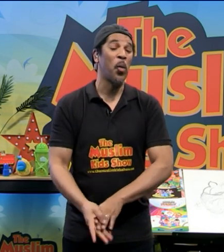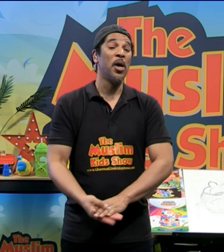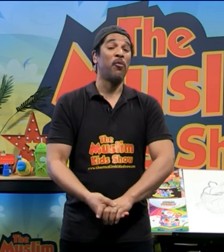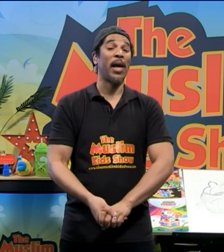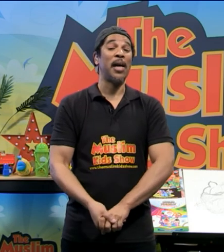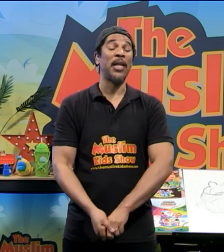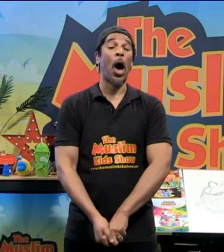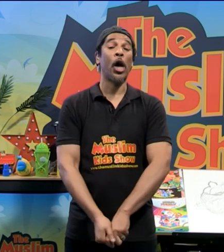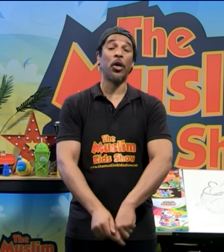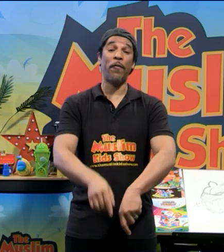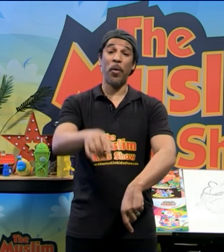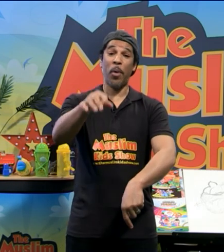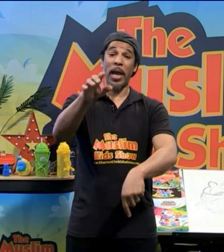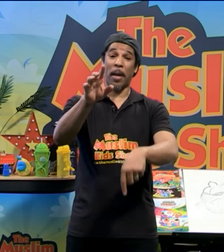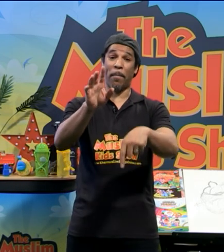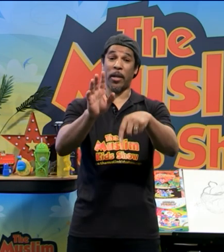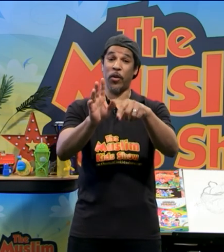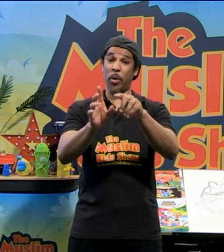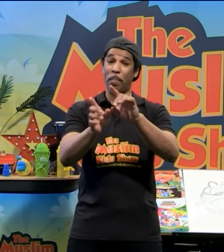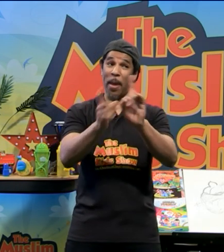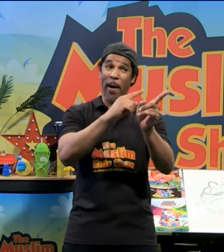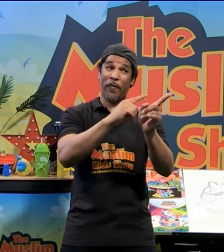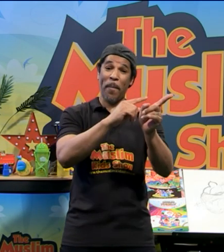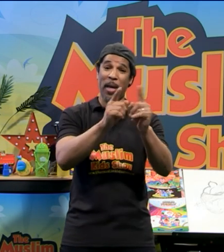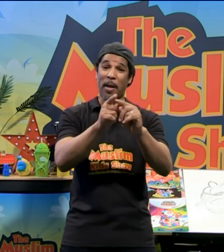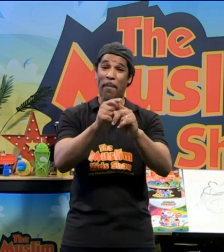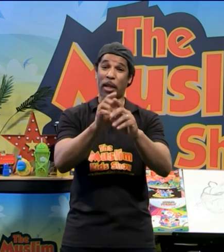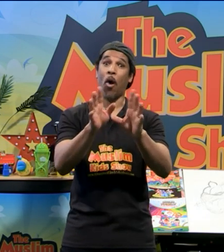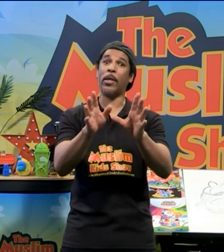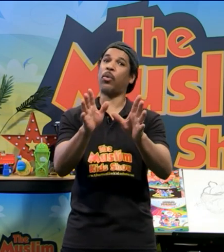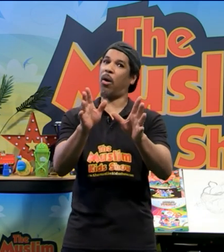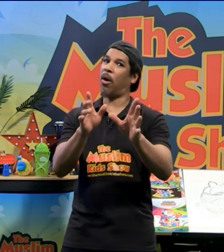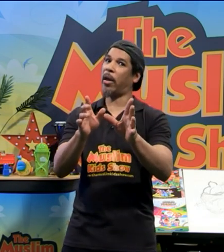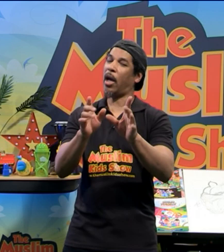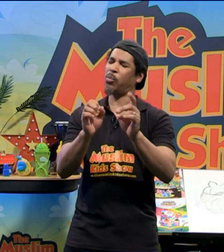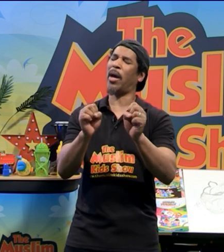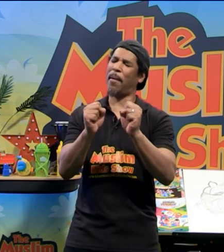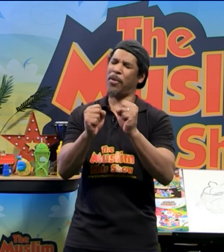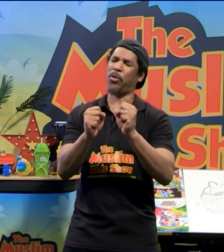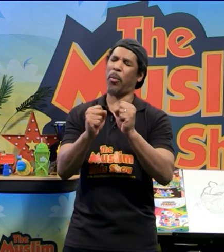show. Right, guys, I'm gonna go for a break, but if you wanna out for a bit and come back, don't be too long,